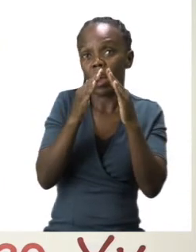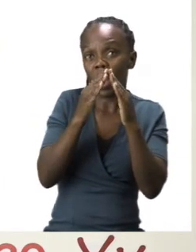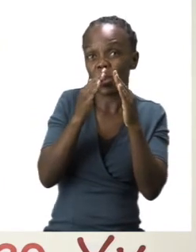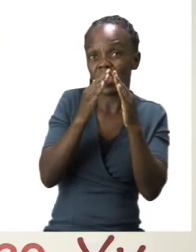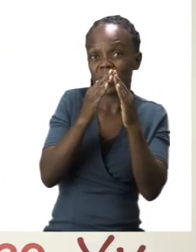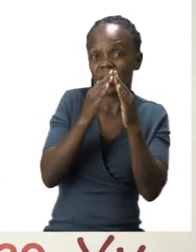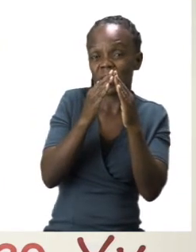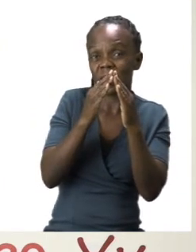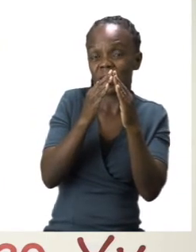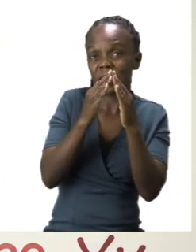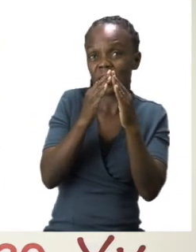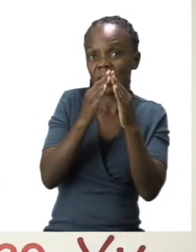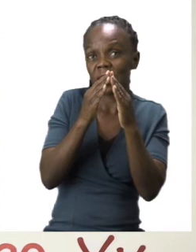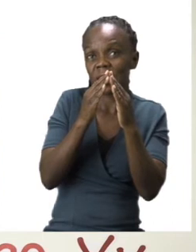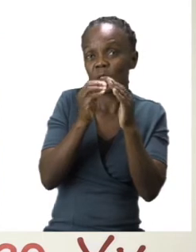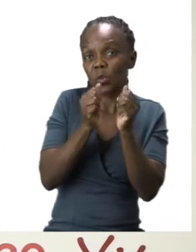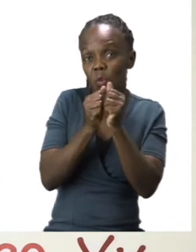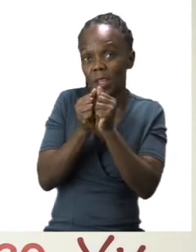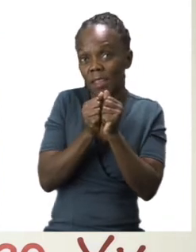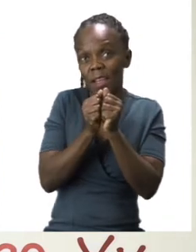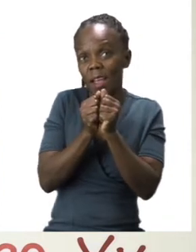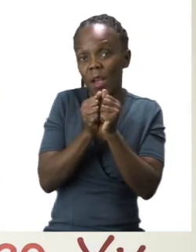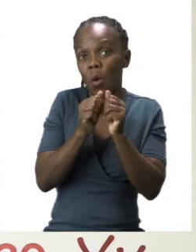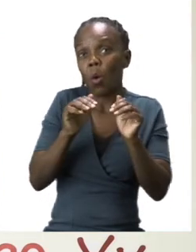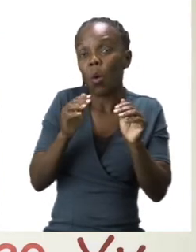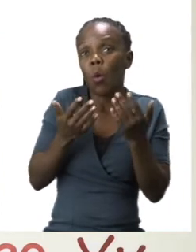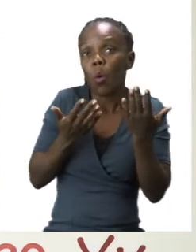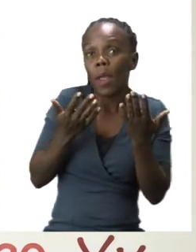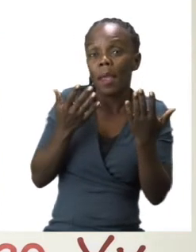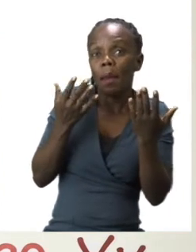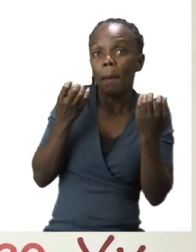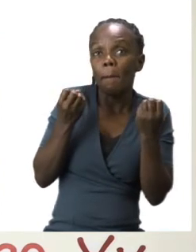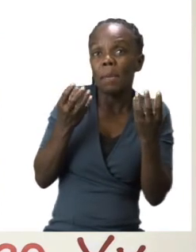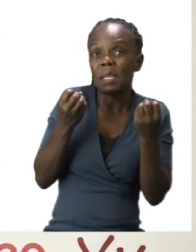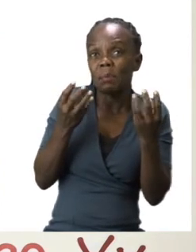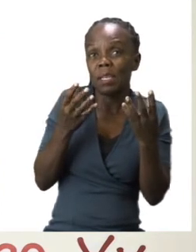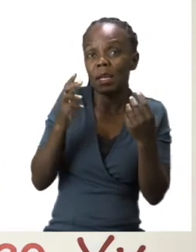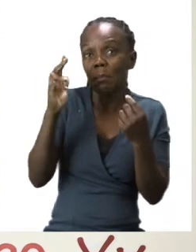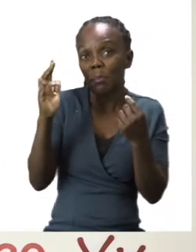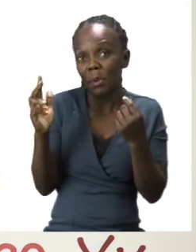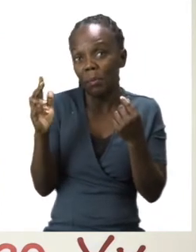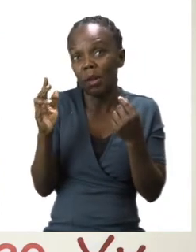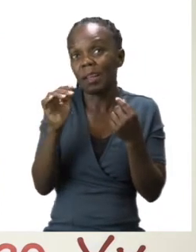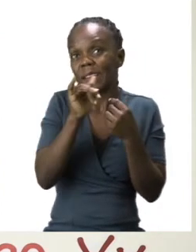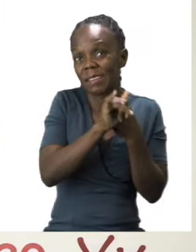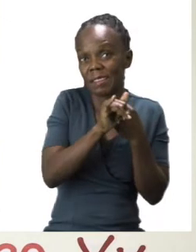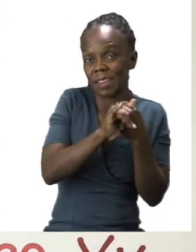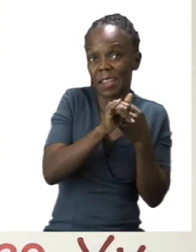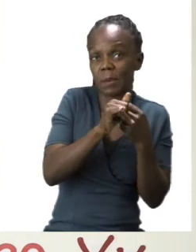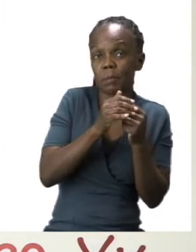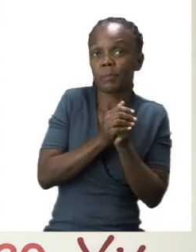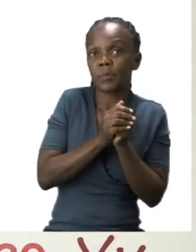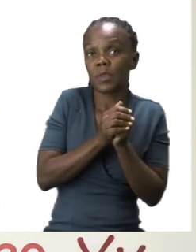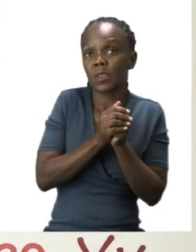many people live in. And they are found in the city, which are different from our tents, where